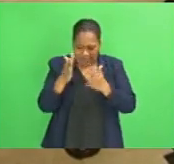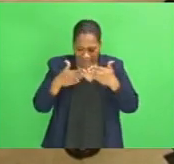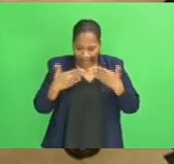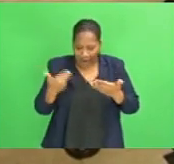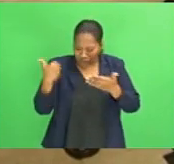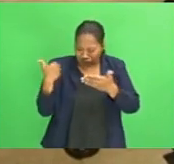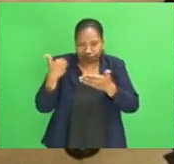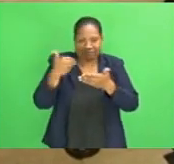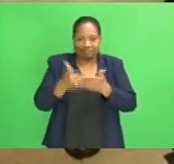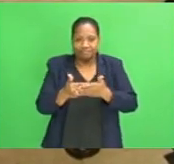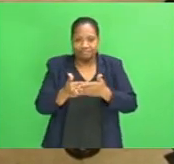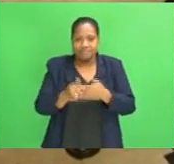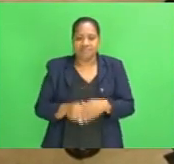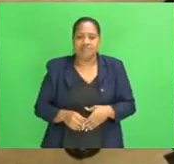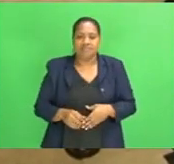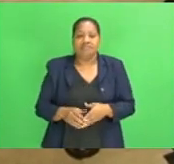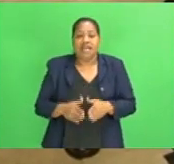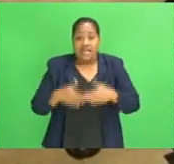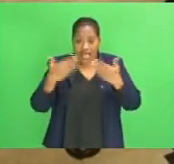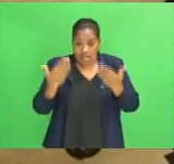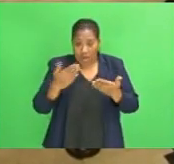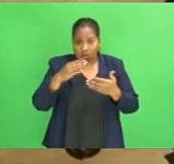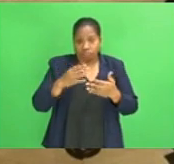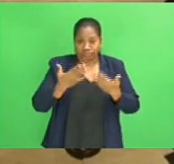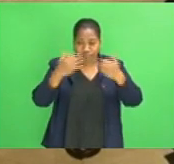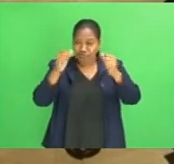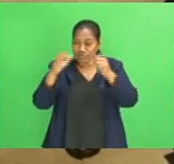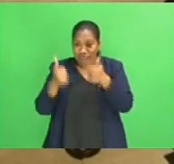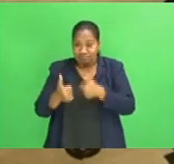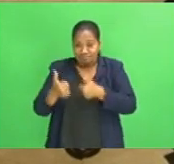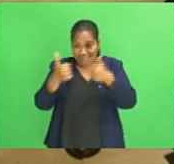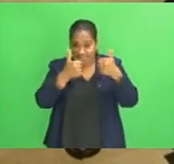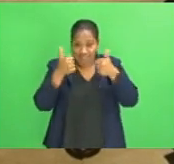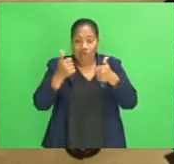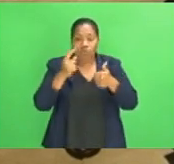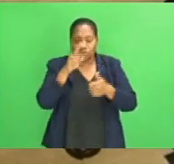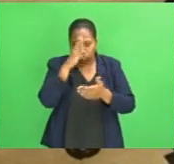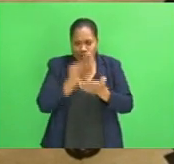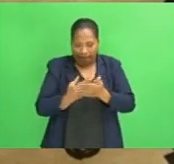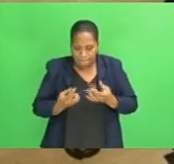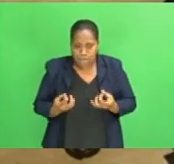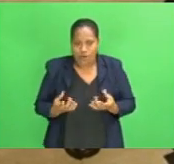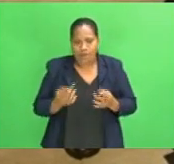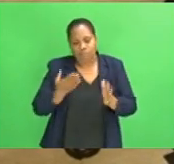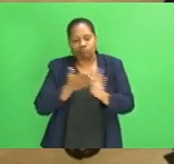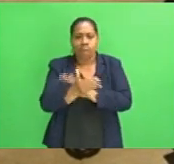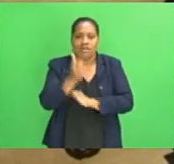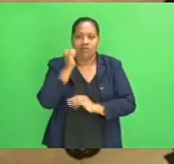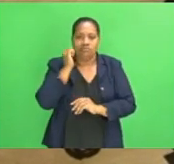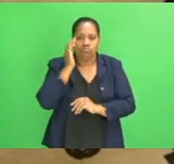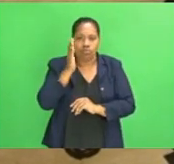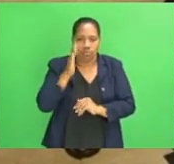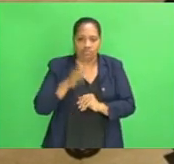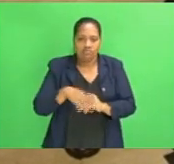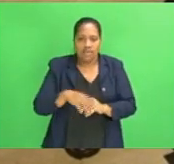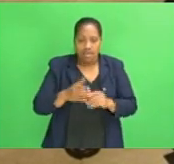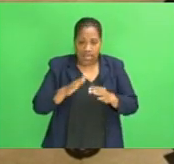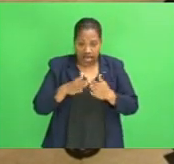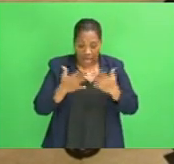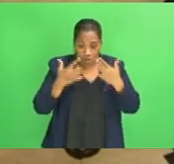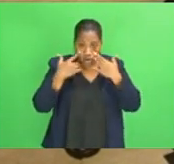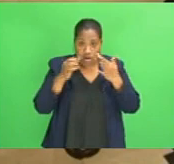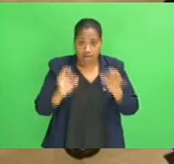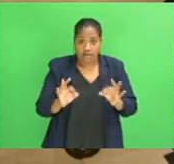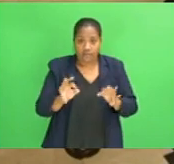are preparing to return to school. Our curfew has been shortened from 11 p.m. to 4 a.m. every day, and we